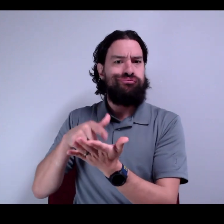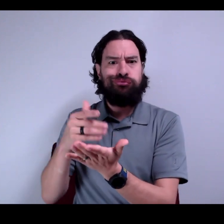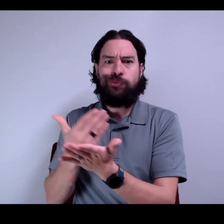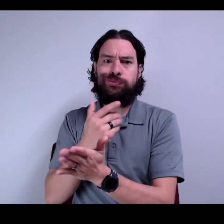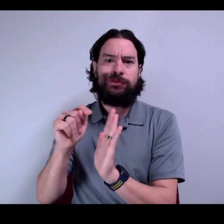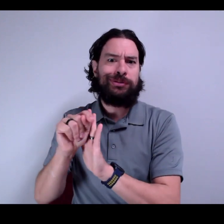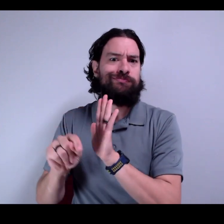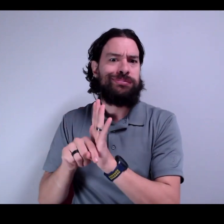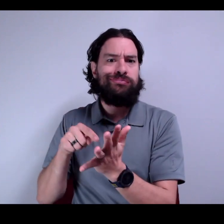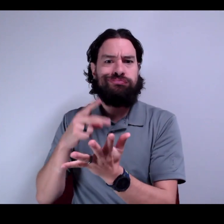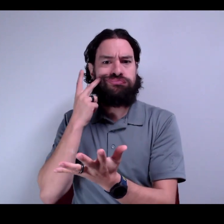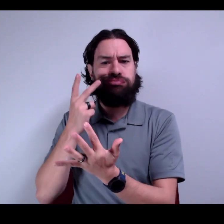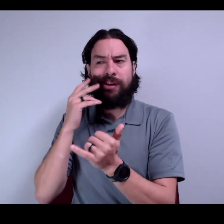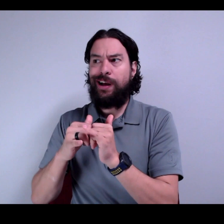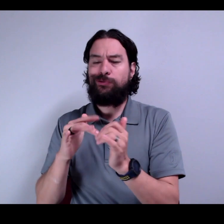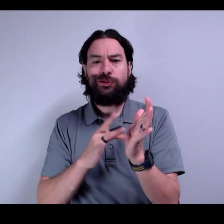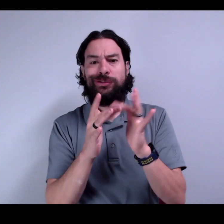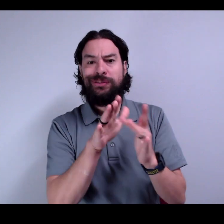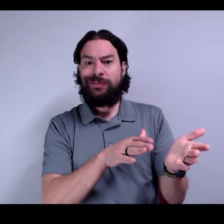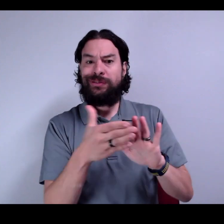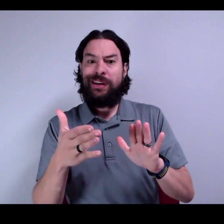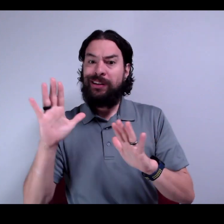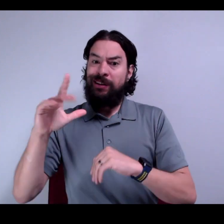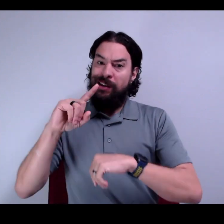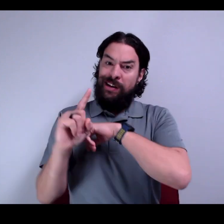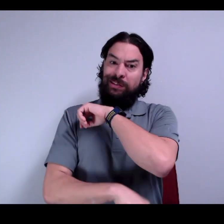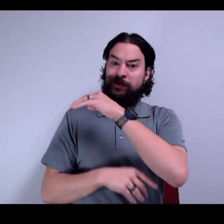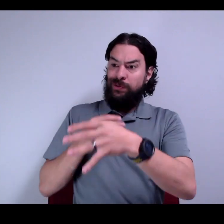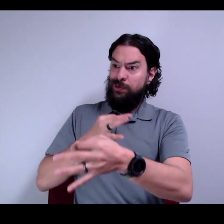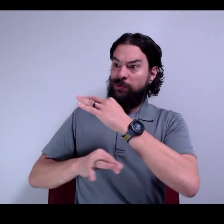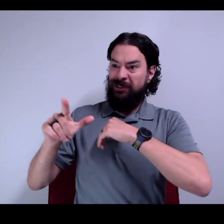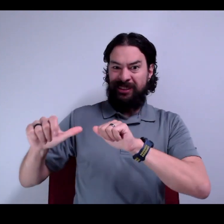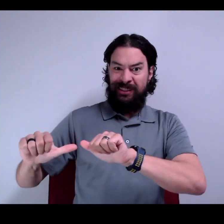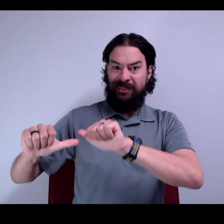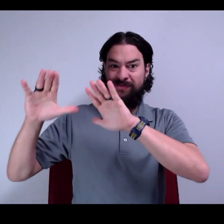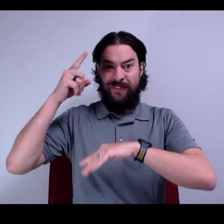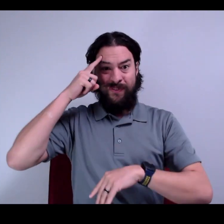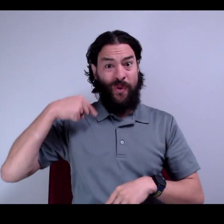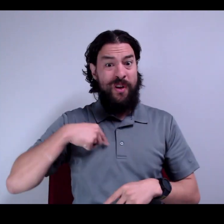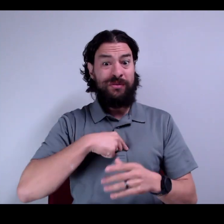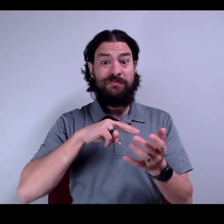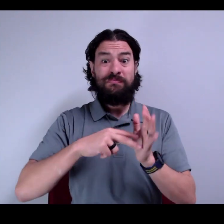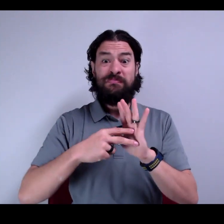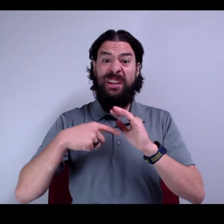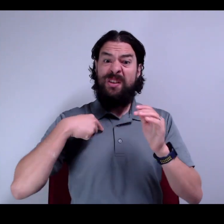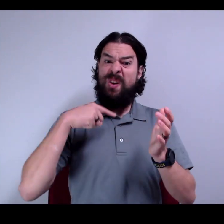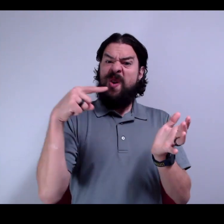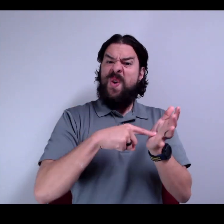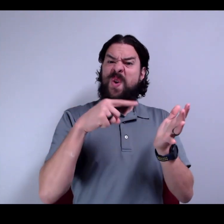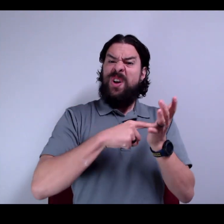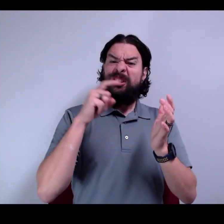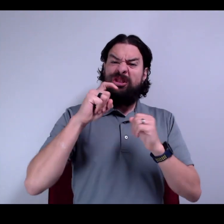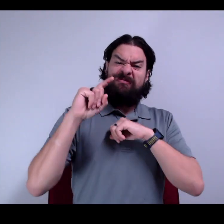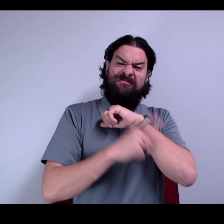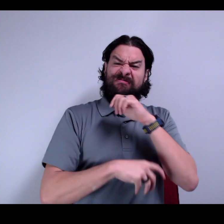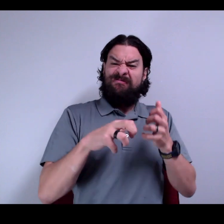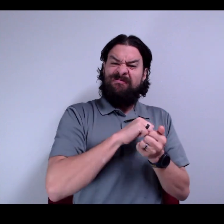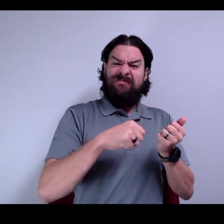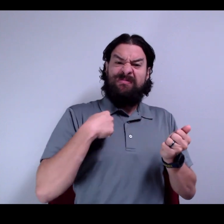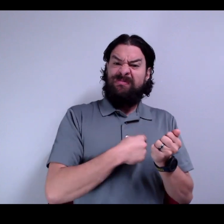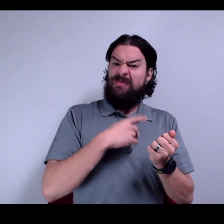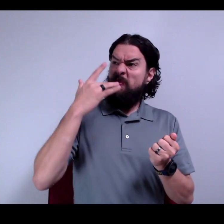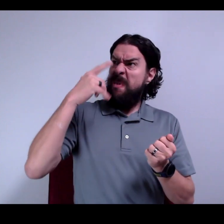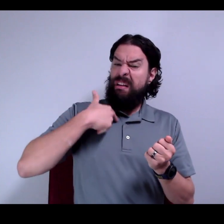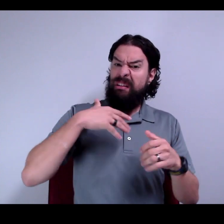we hear about how Jesus' death was an atoning sacrifice for us. It covered the debt that humans owe God